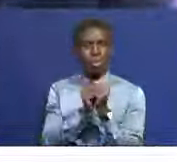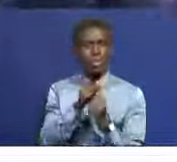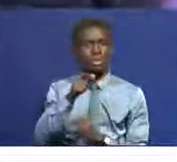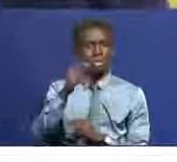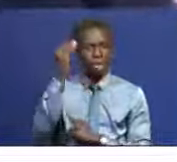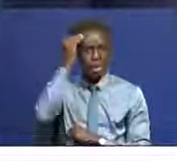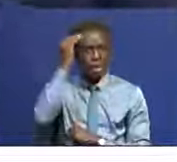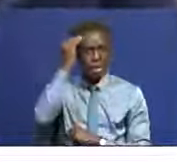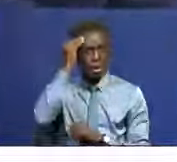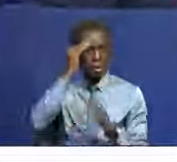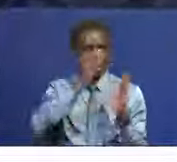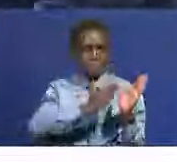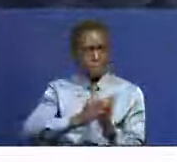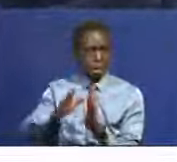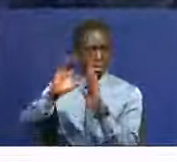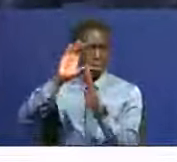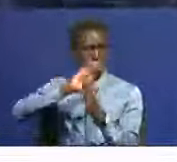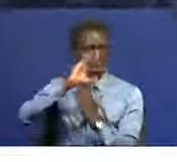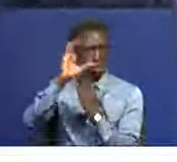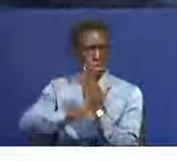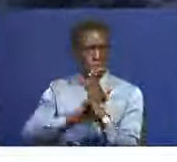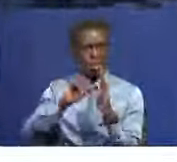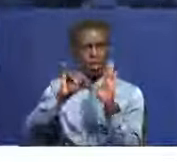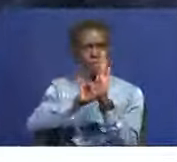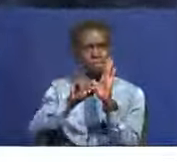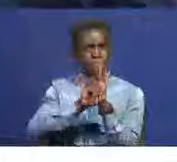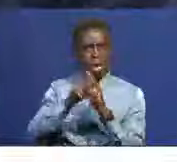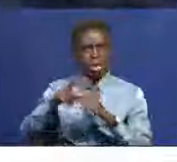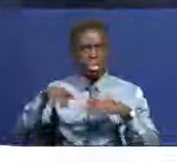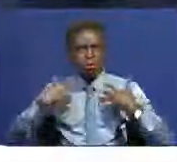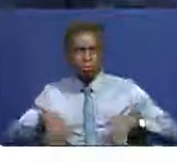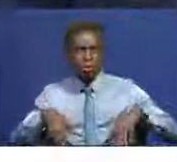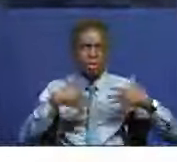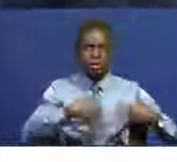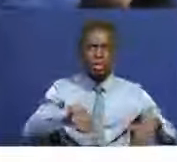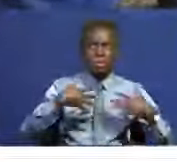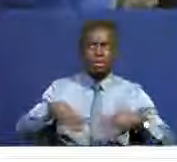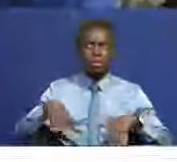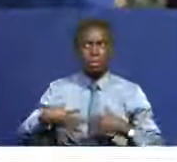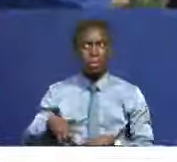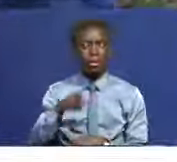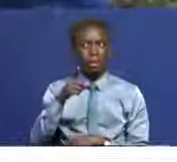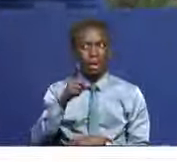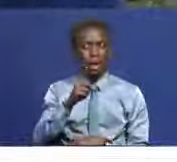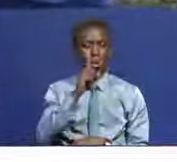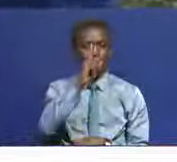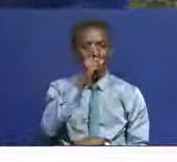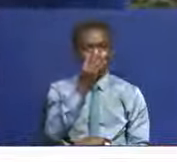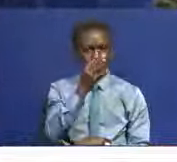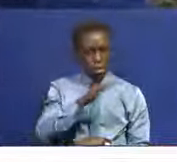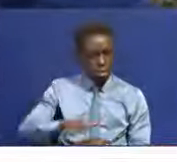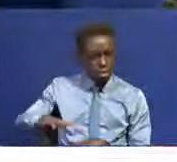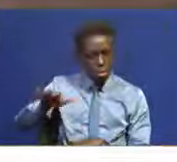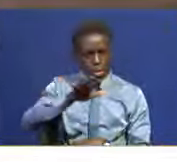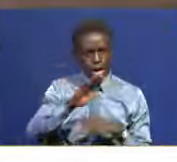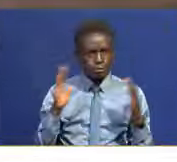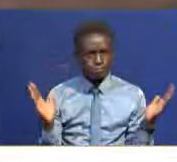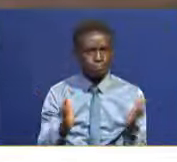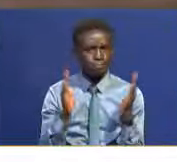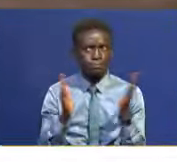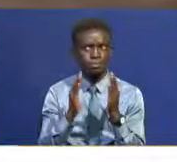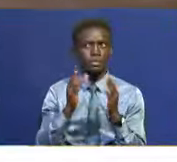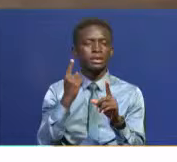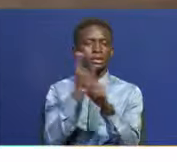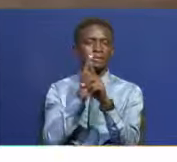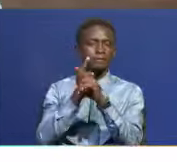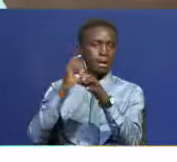has identified the performing arts as one of the three pathways promoting the preservation of various